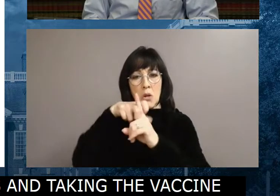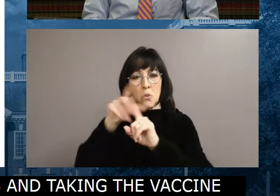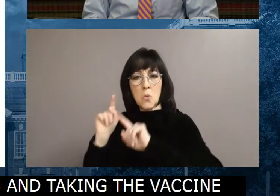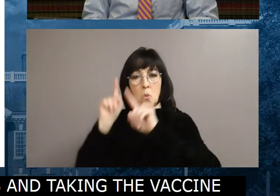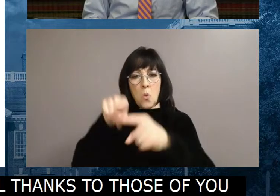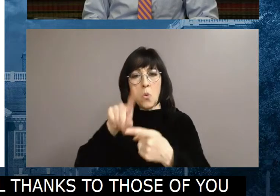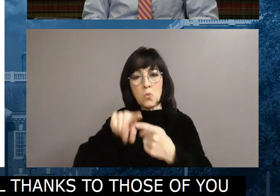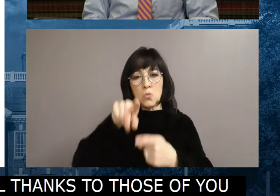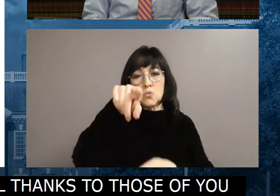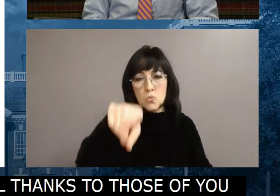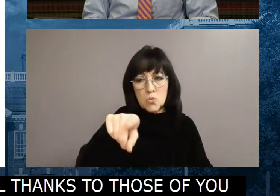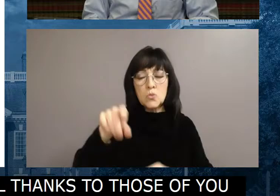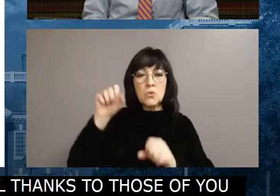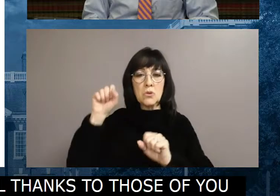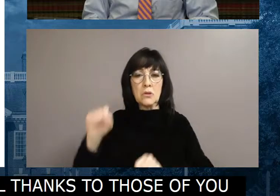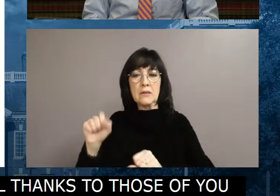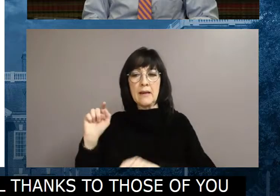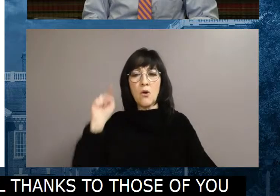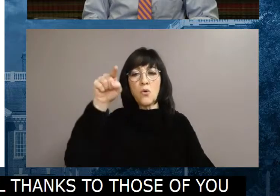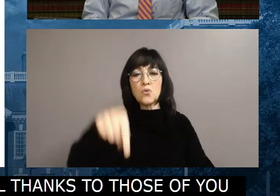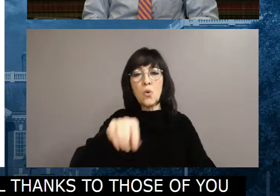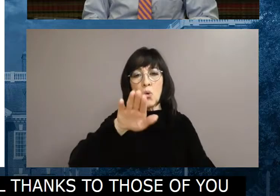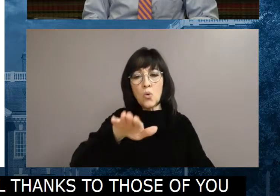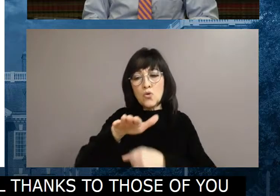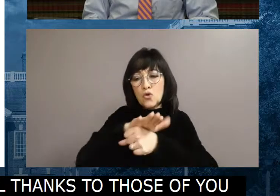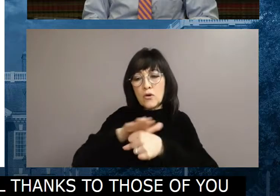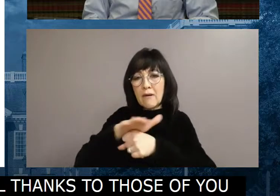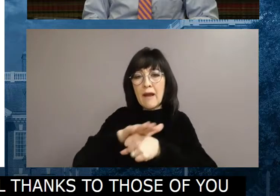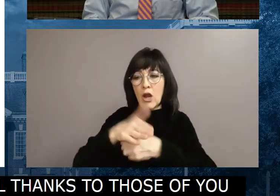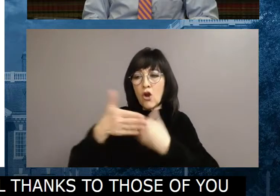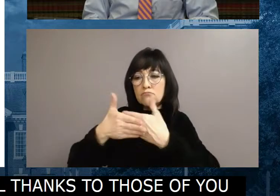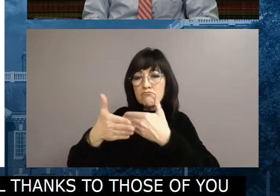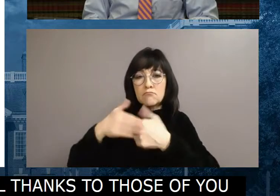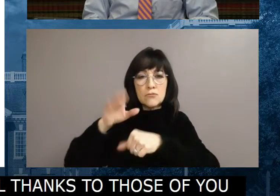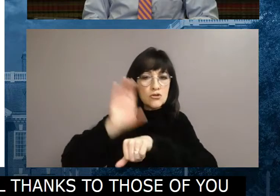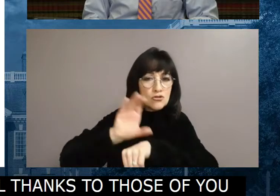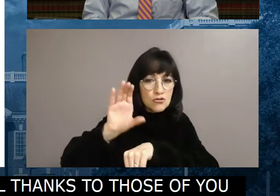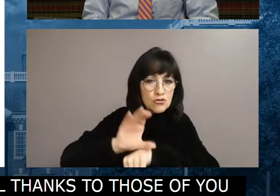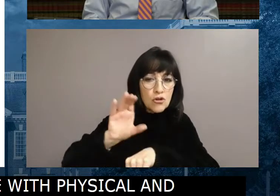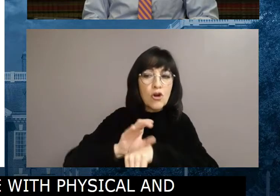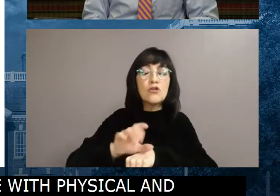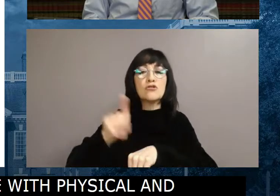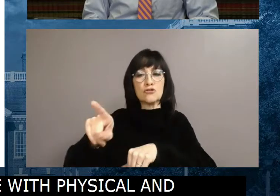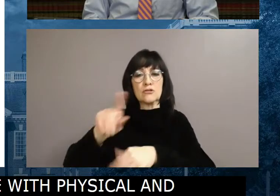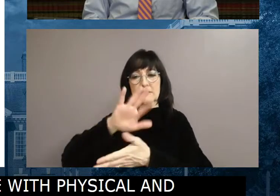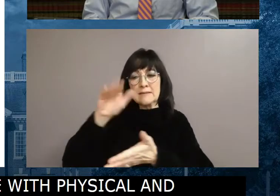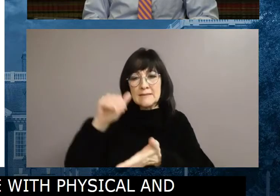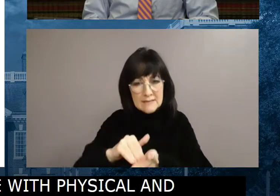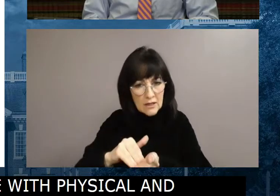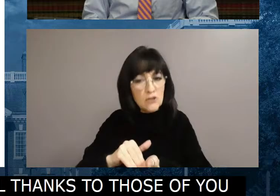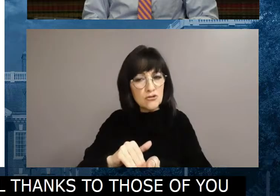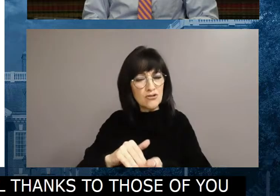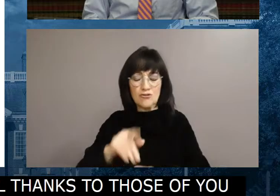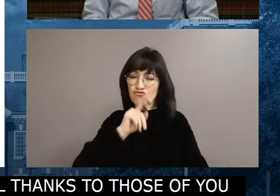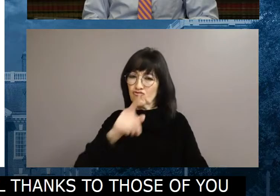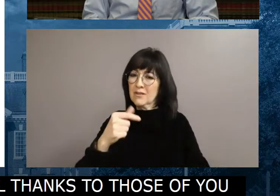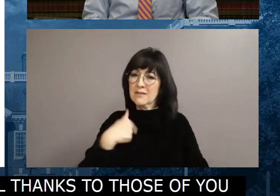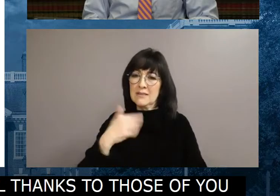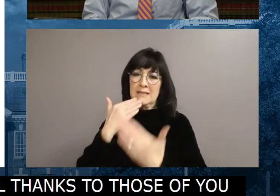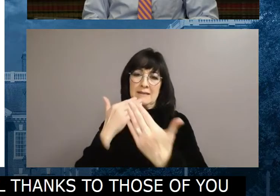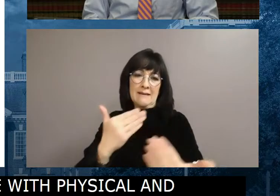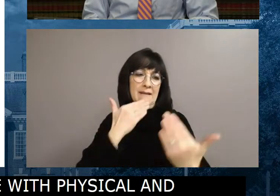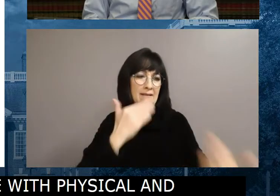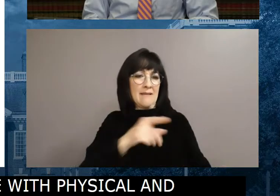developmental intellectual disabilities. There's a special place in heaven for all of you. And I think that's it. We've got